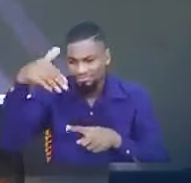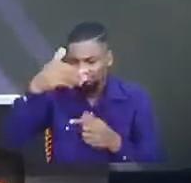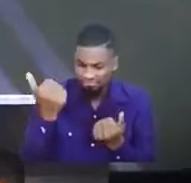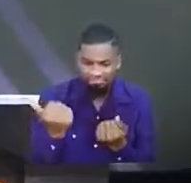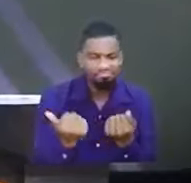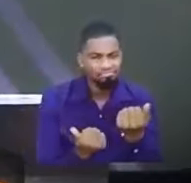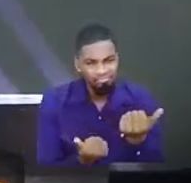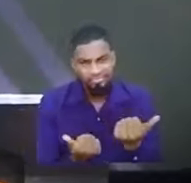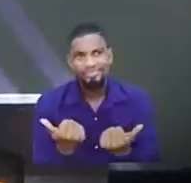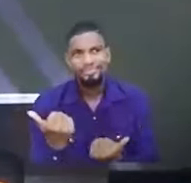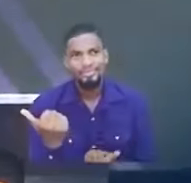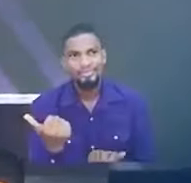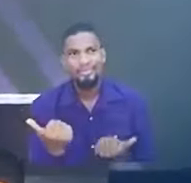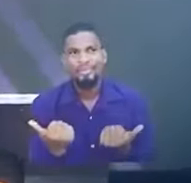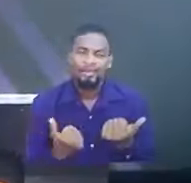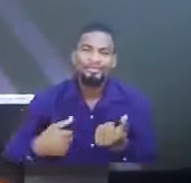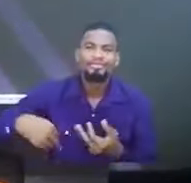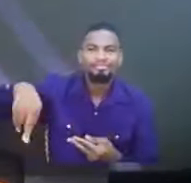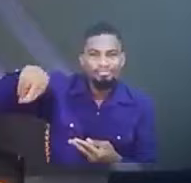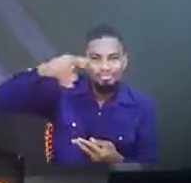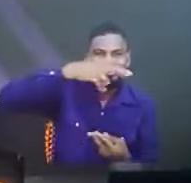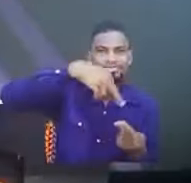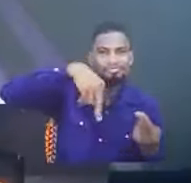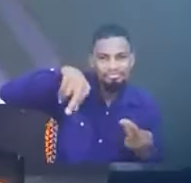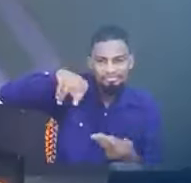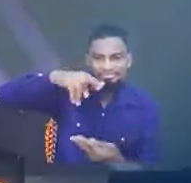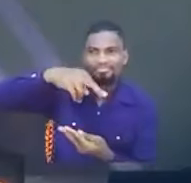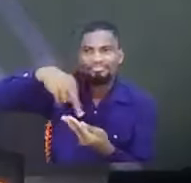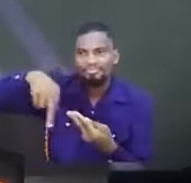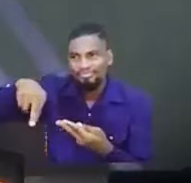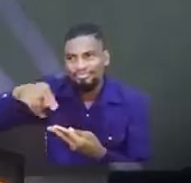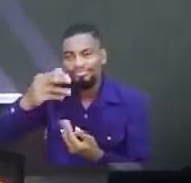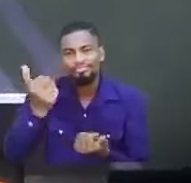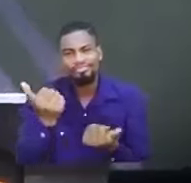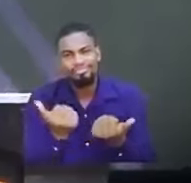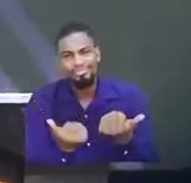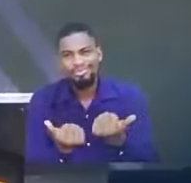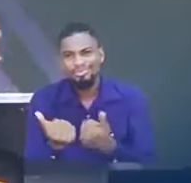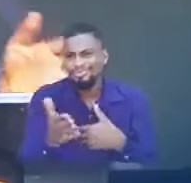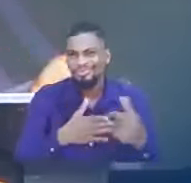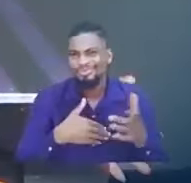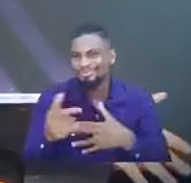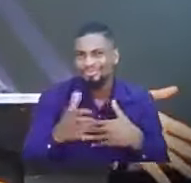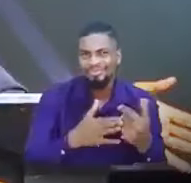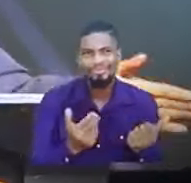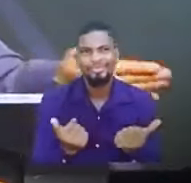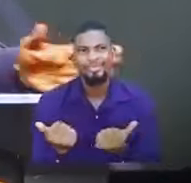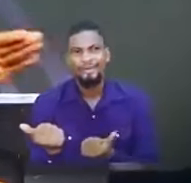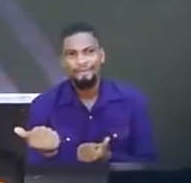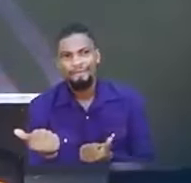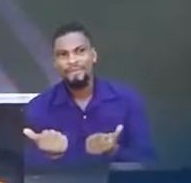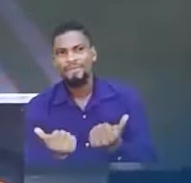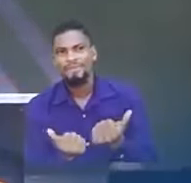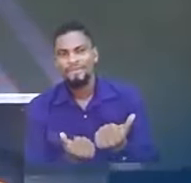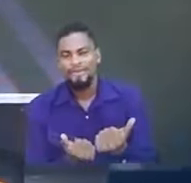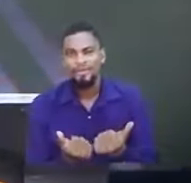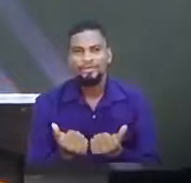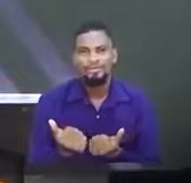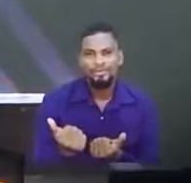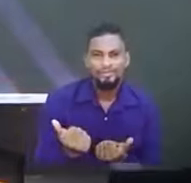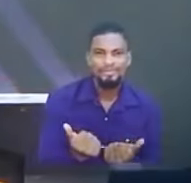it. And so they were going around and then driving carelessly. But there was this old man who was also trimming his